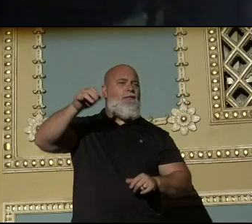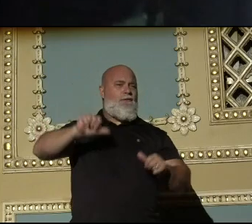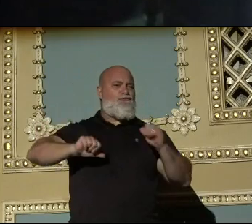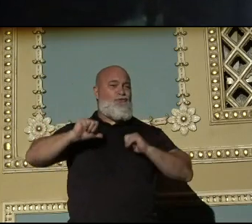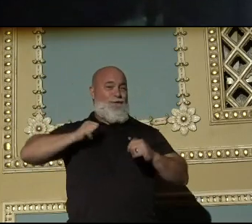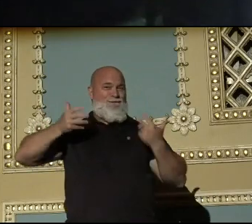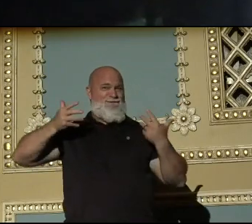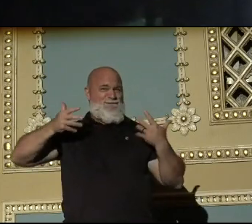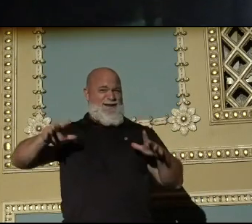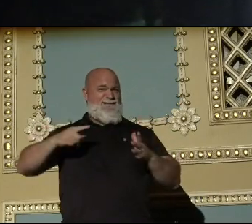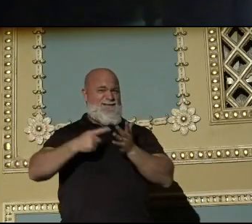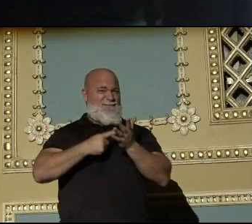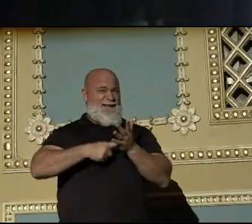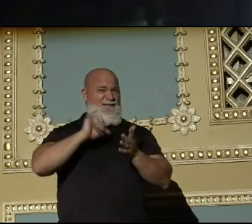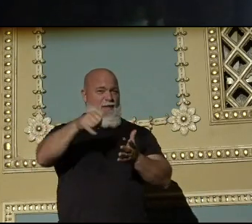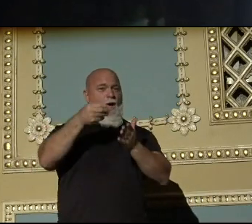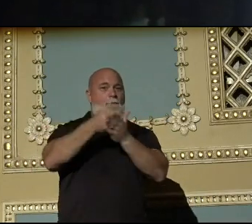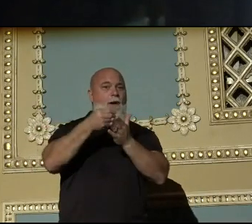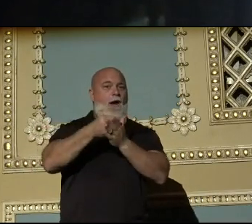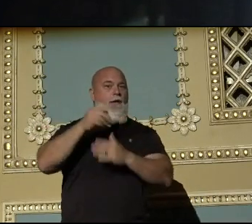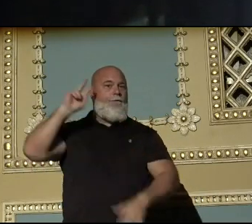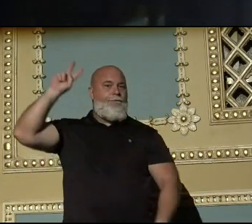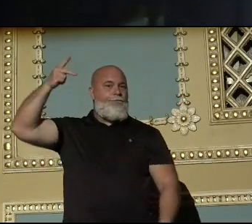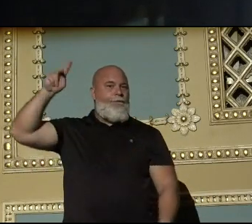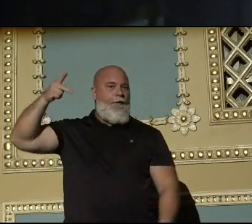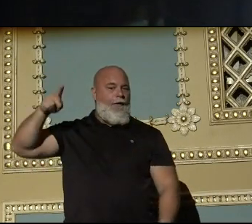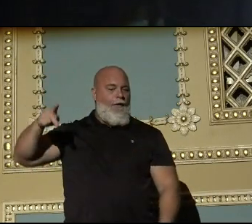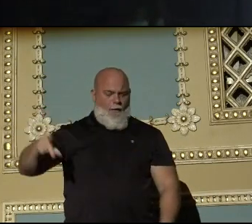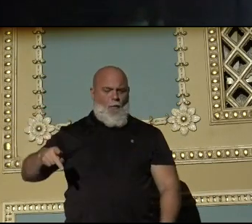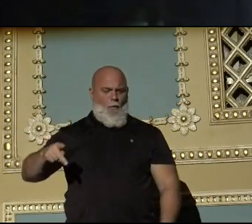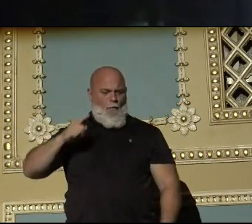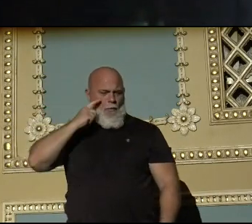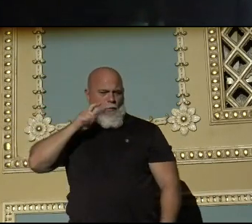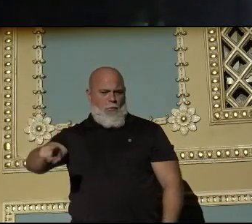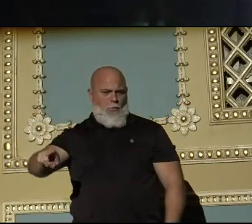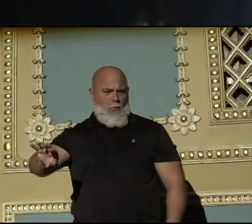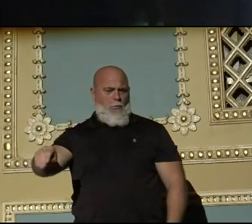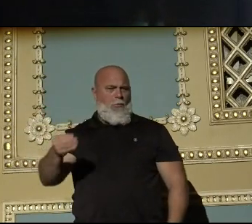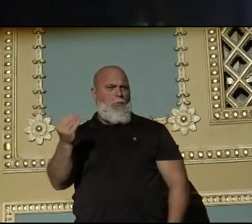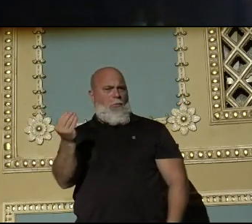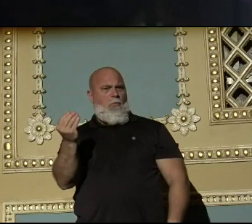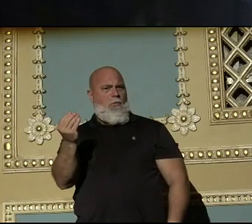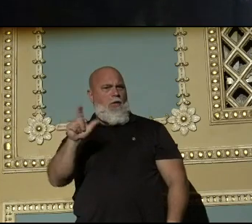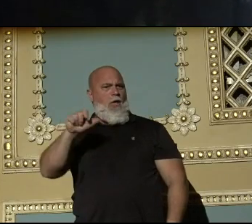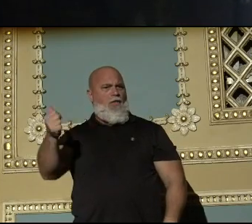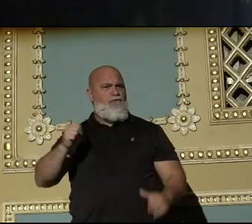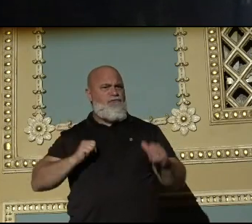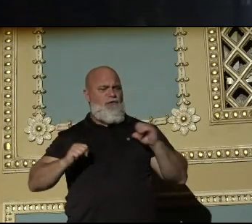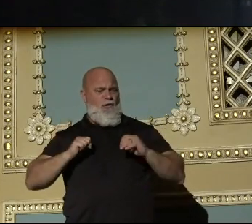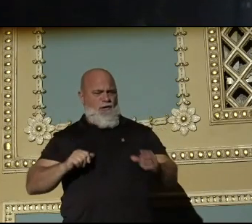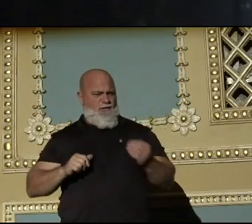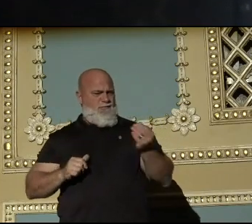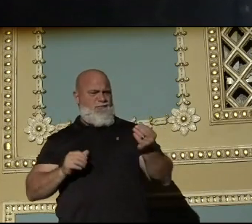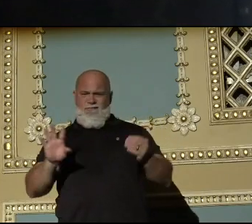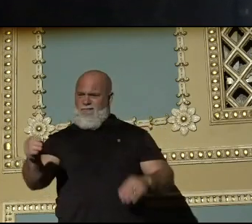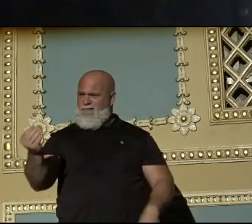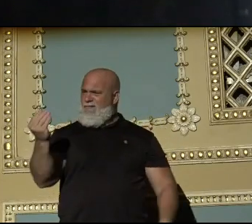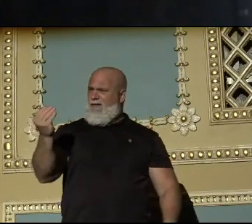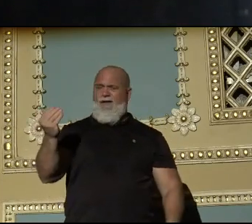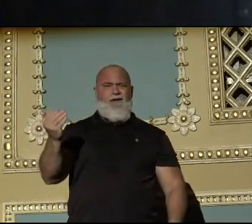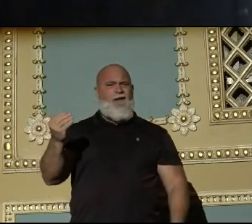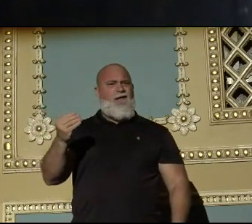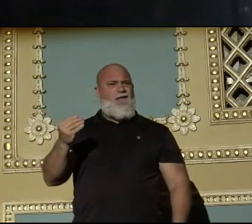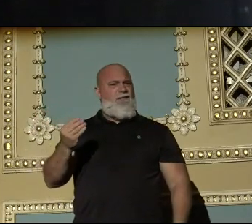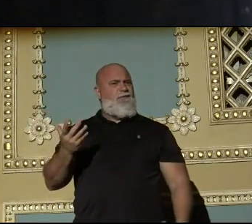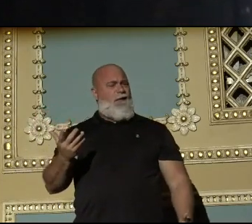these bills would come falling out of the ceiling during other shows that played at the Paramount. So